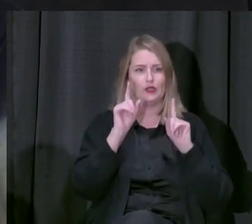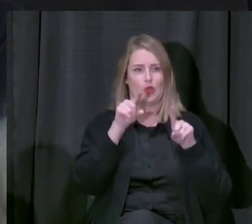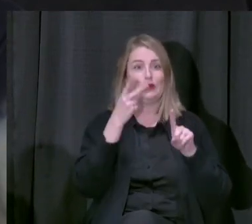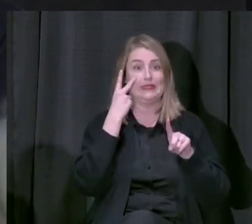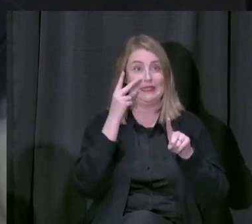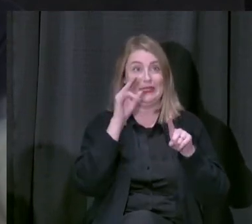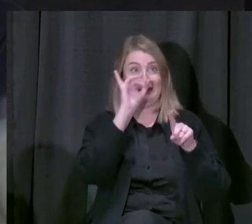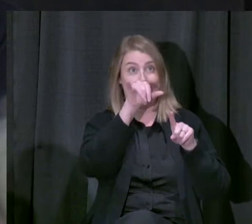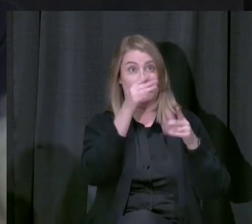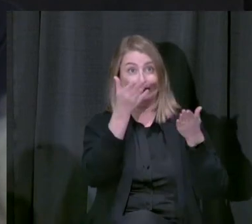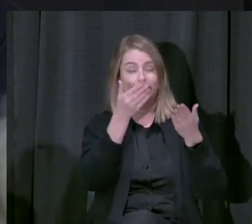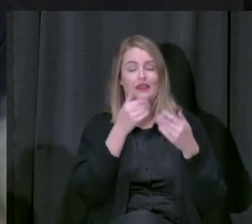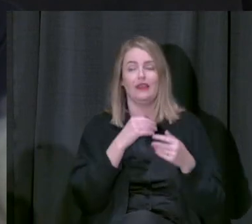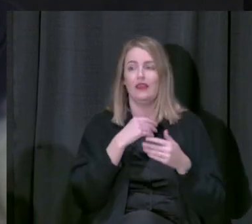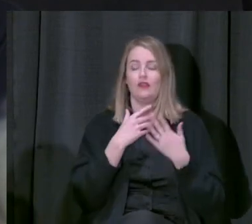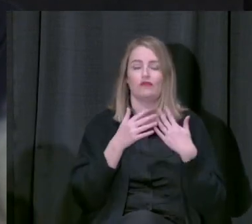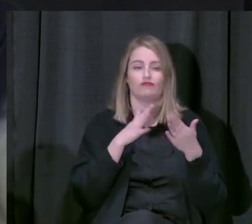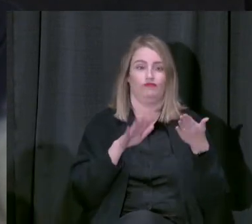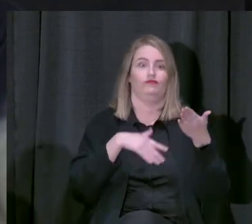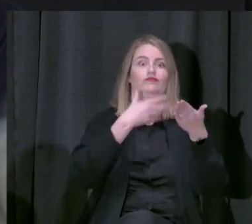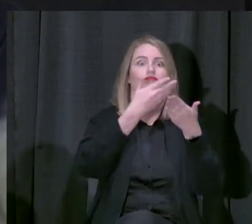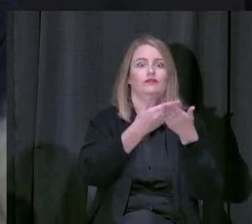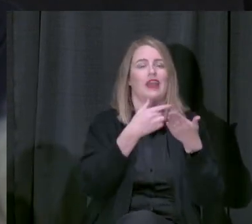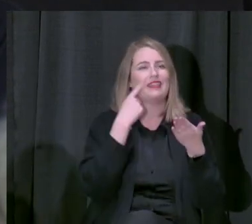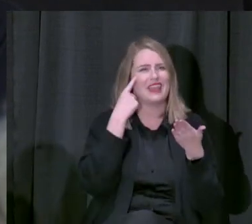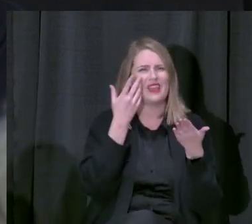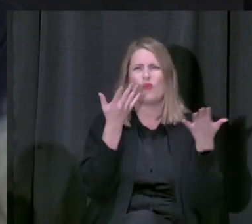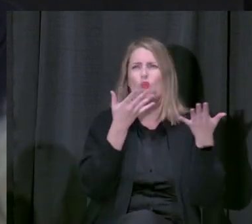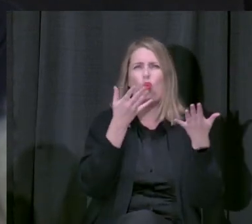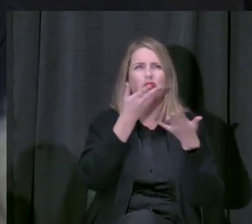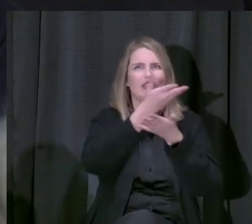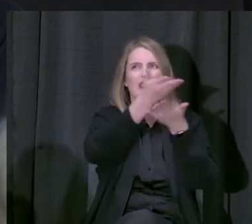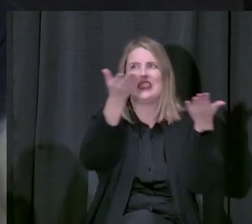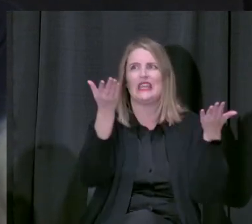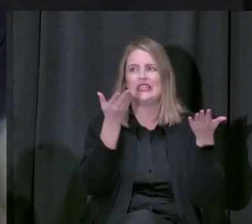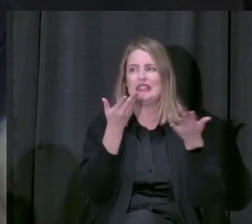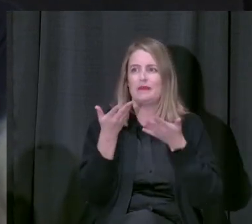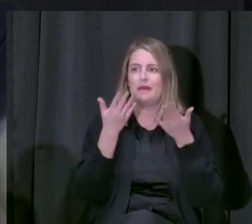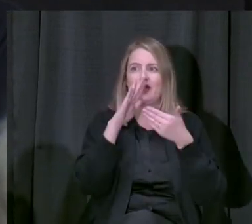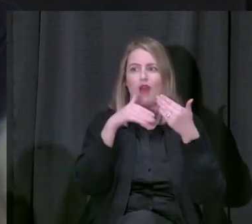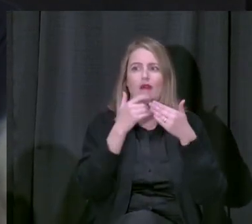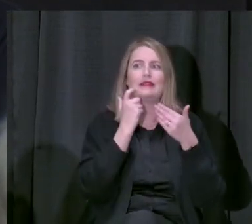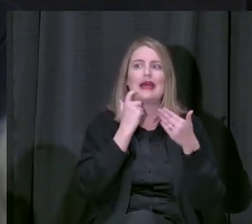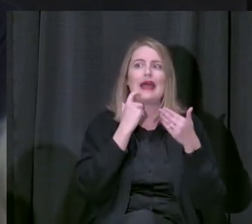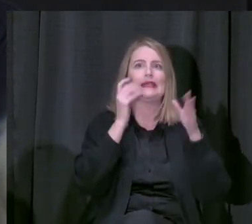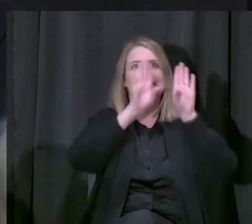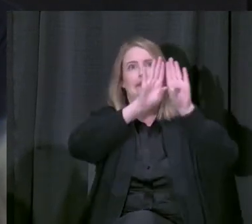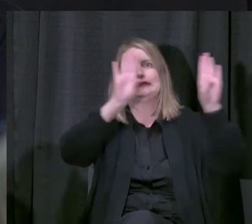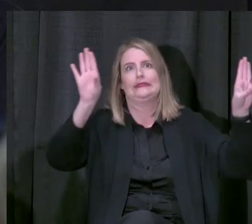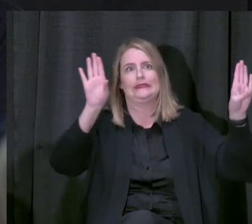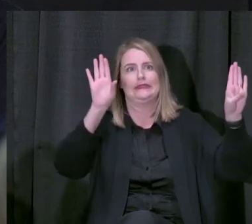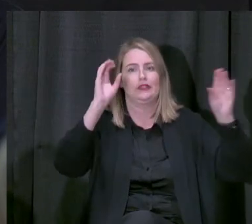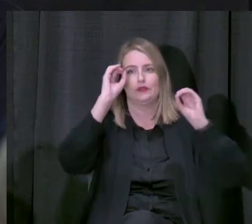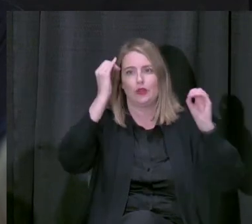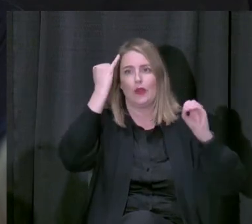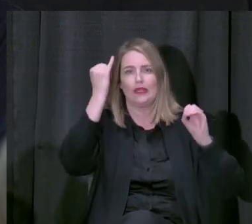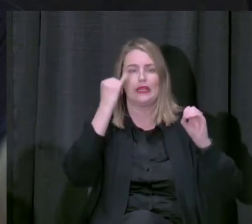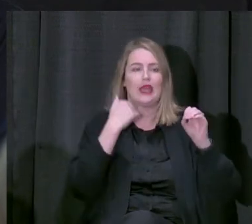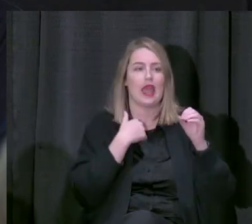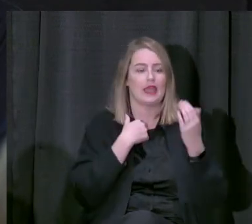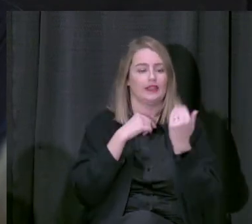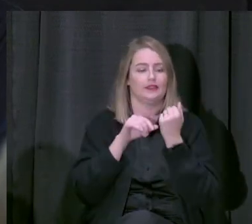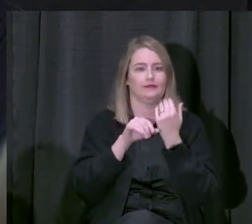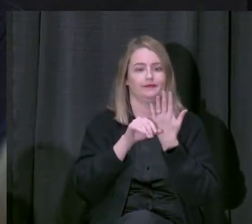whichever way I do it, I get to the exhibit and I think, what is this? Maybe it's all behind glass, I have no idea. I can tap on the